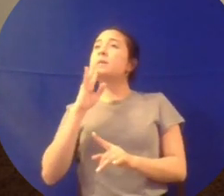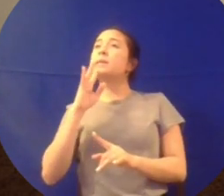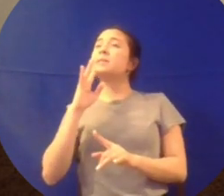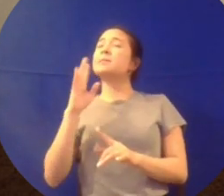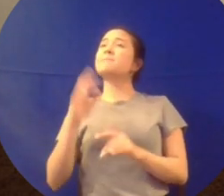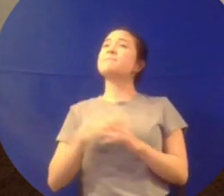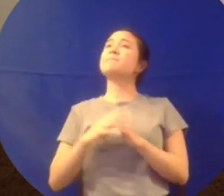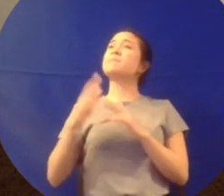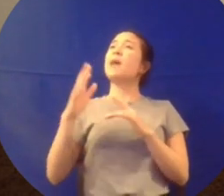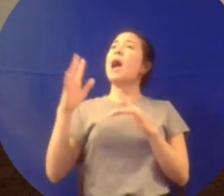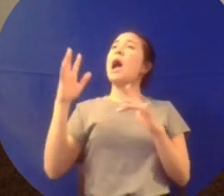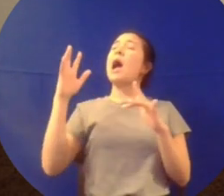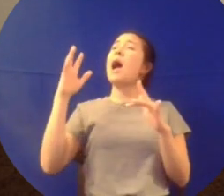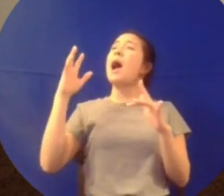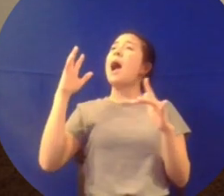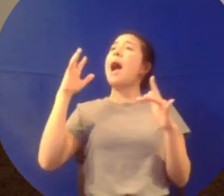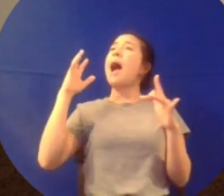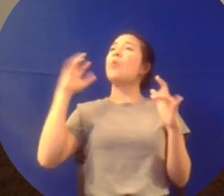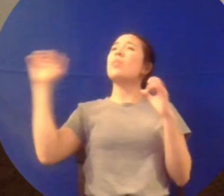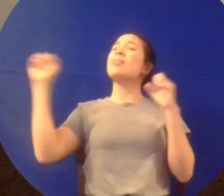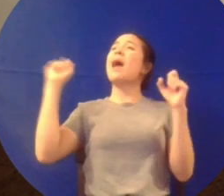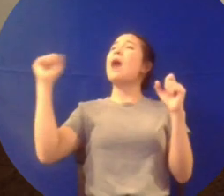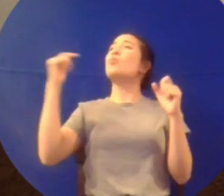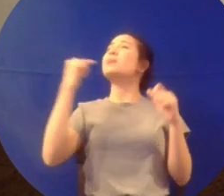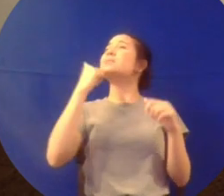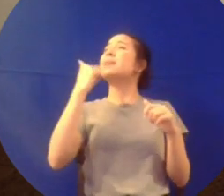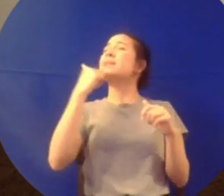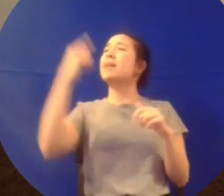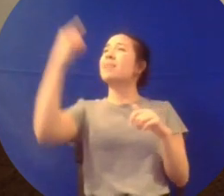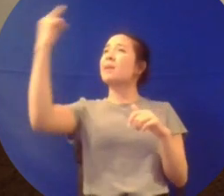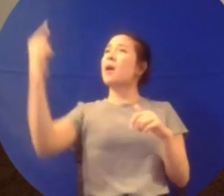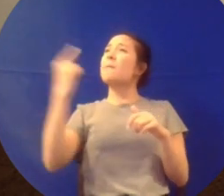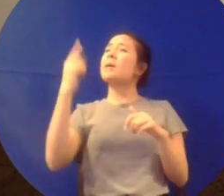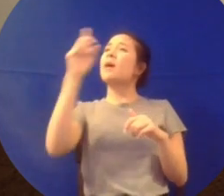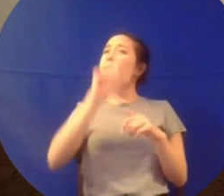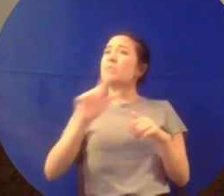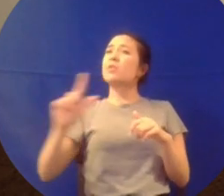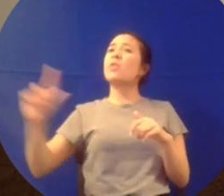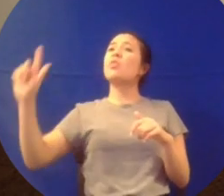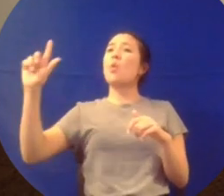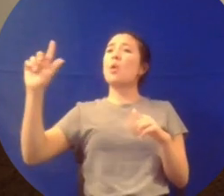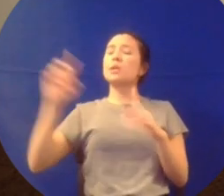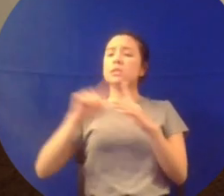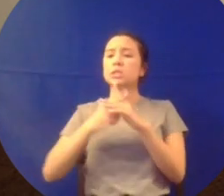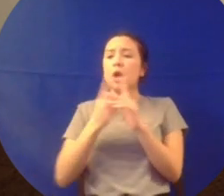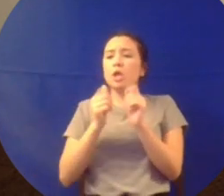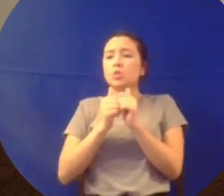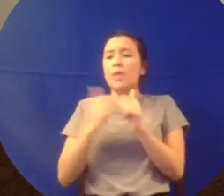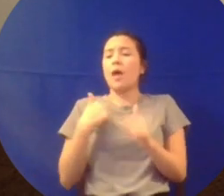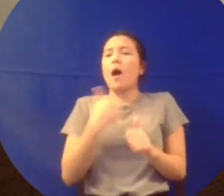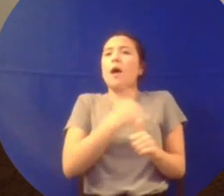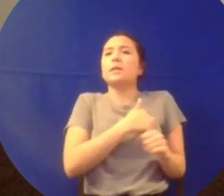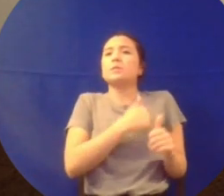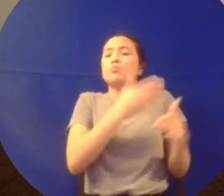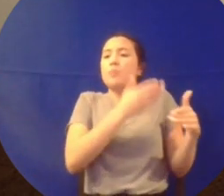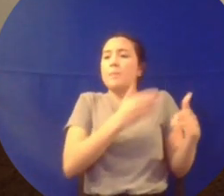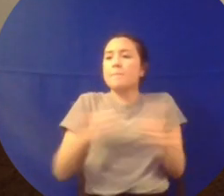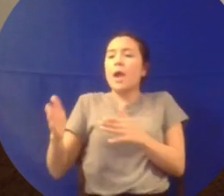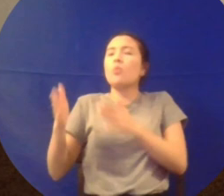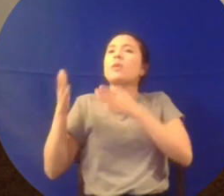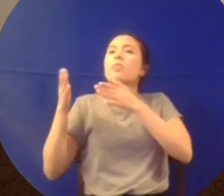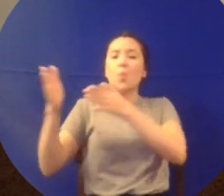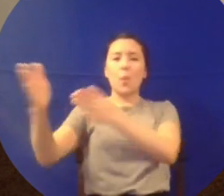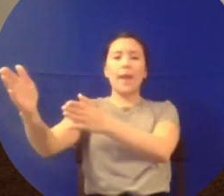that the coming of the Lord must be accompanied on our part by preparing the way.